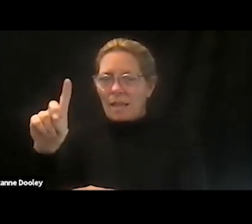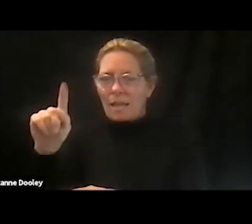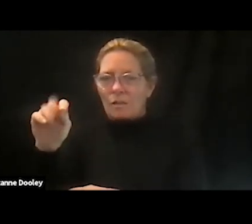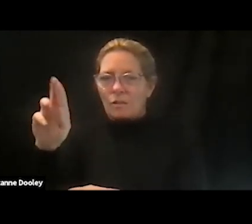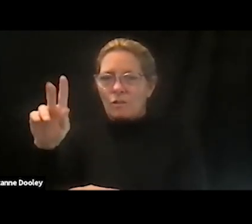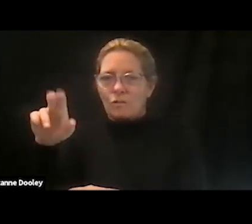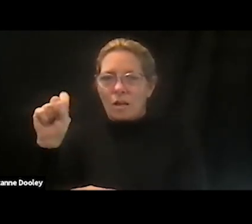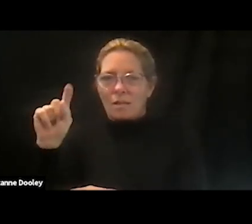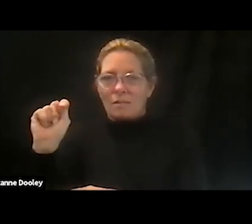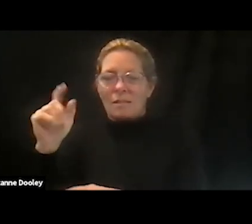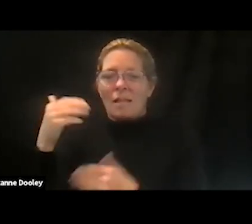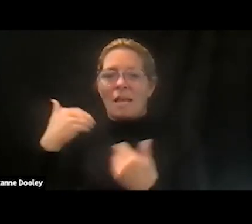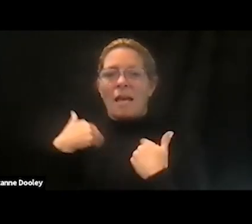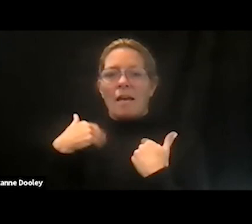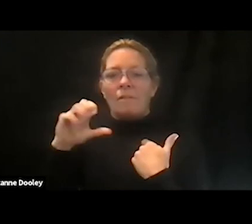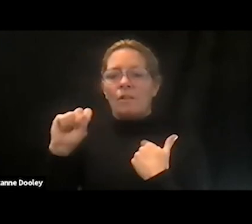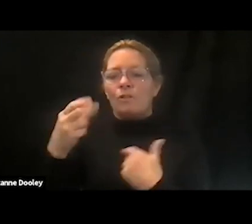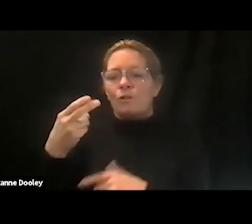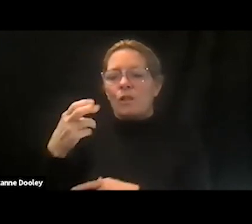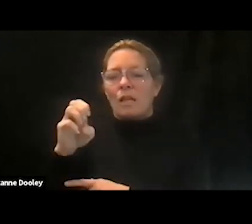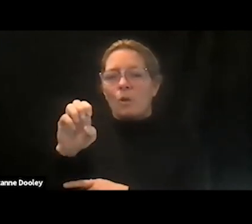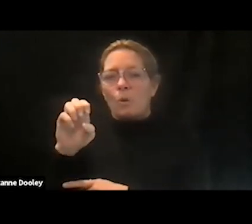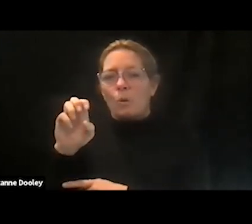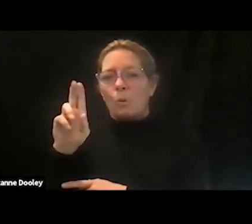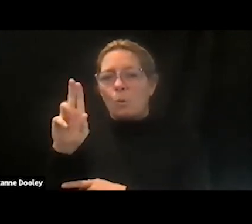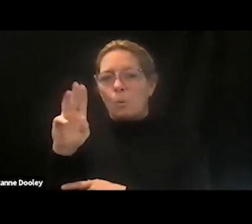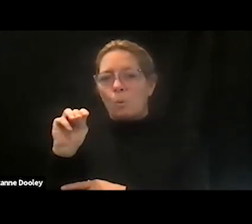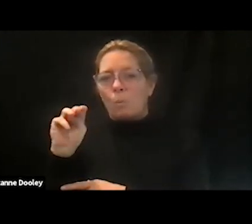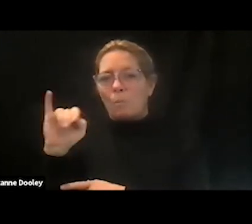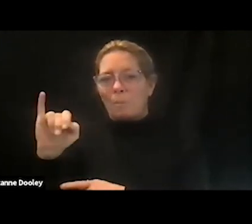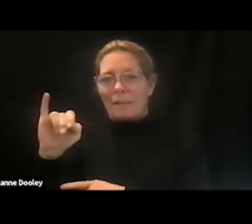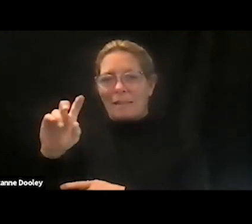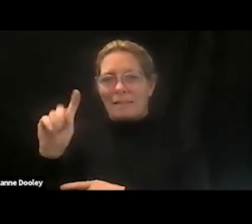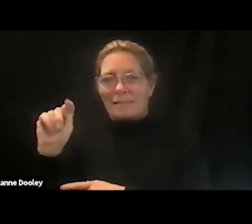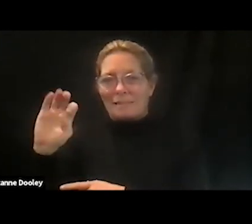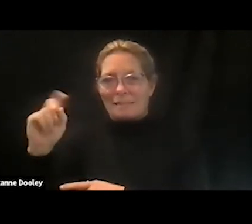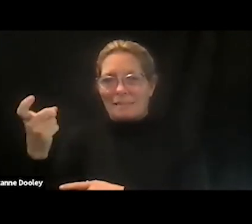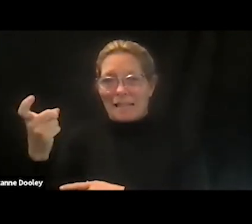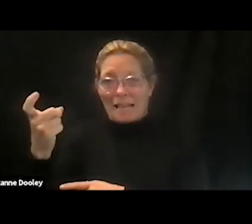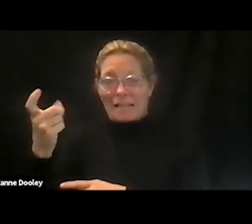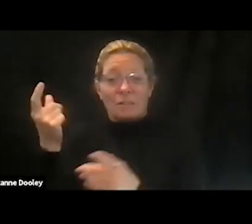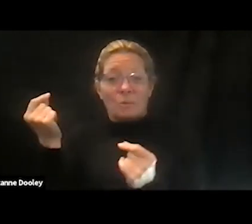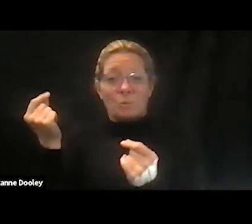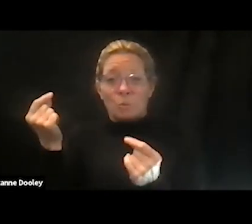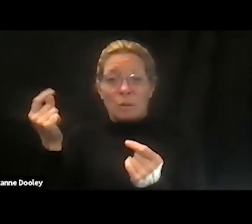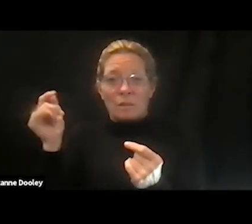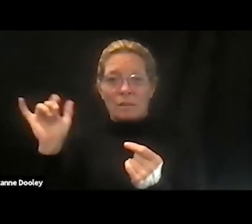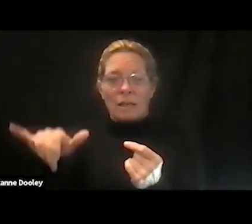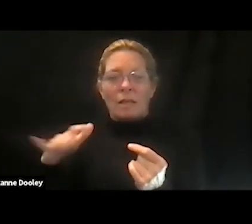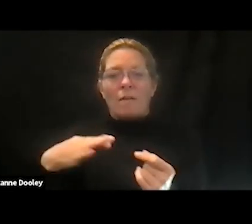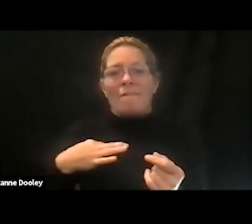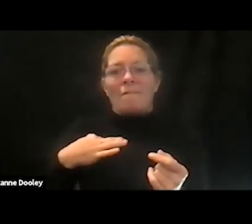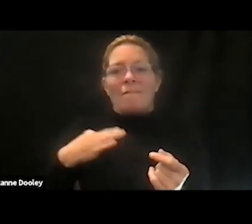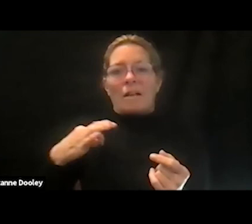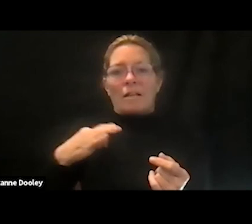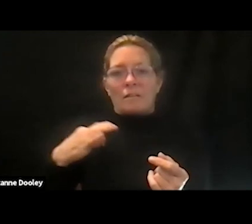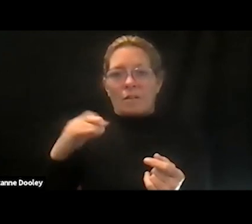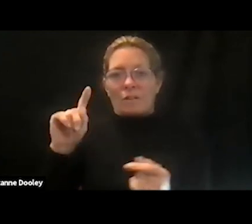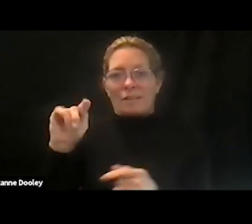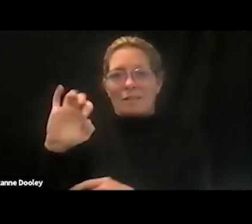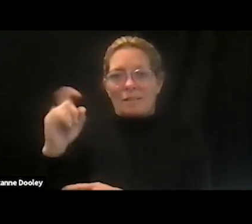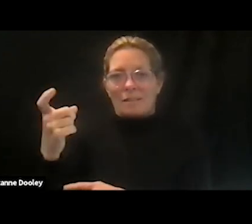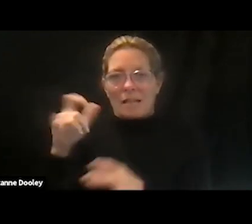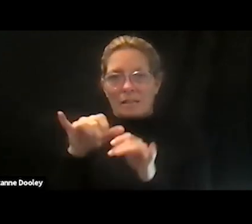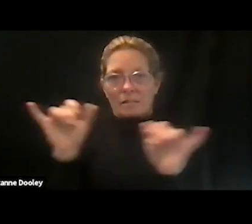Sha'umi tax, which is essentially this voluntary tax system where it encourages those